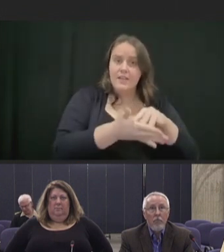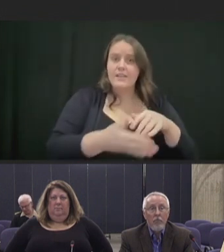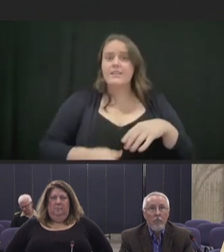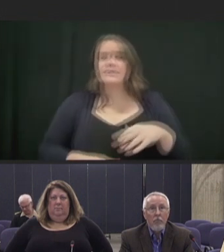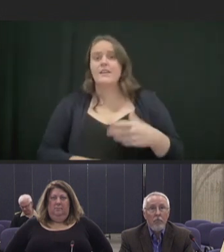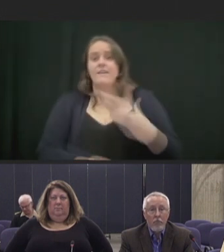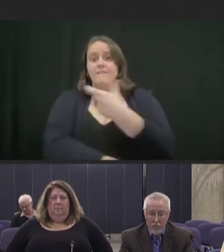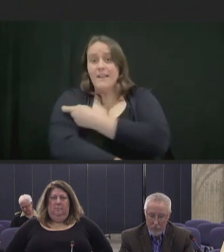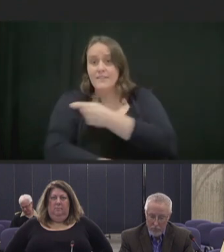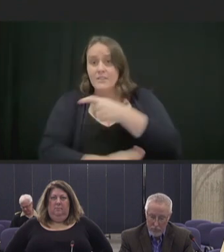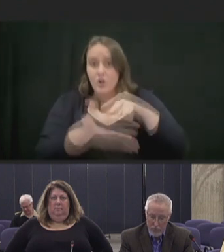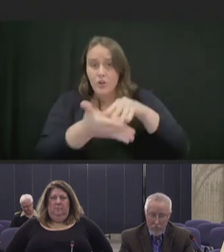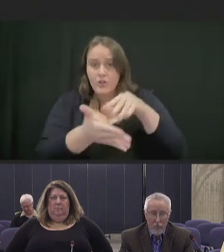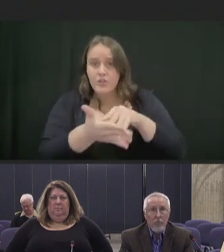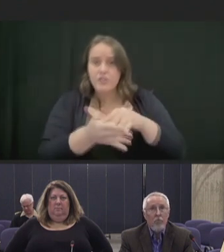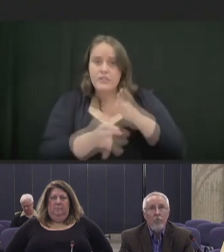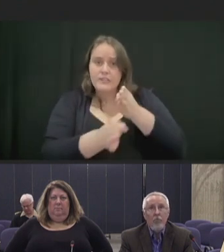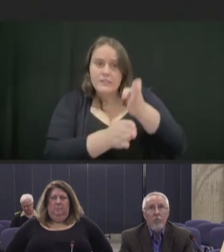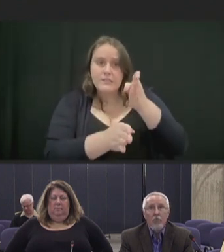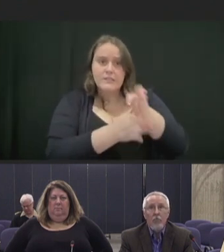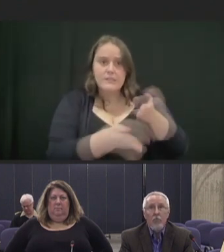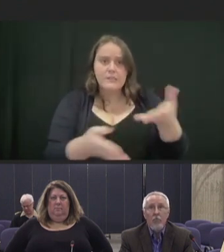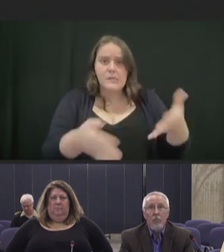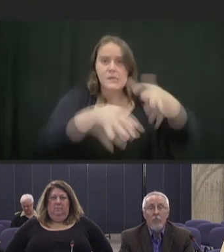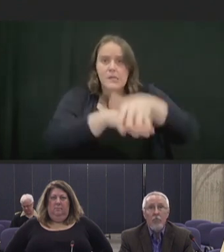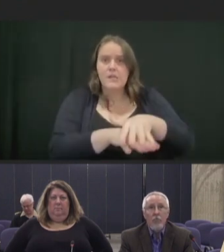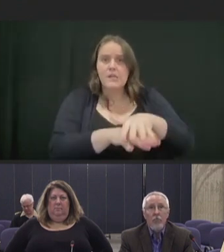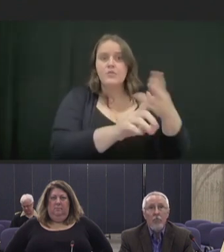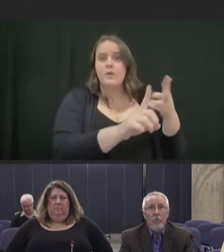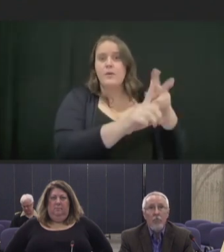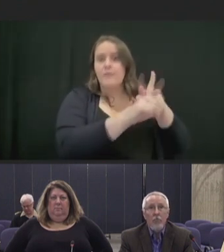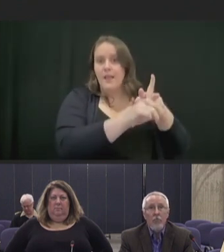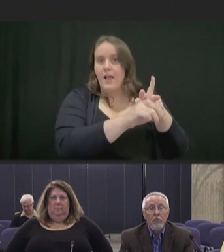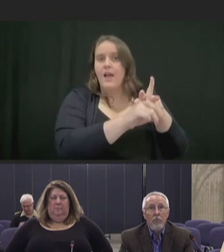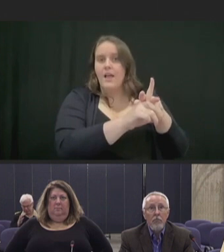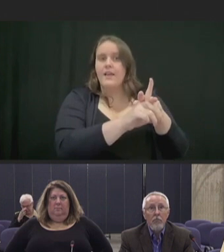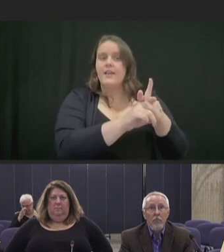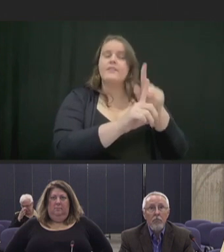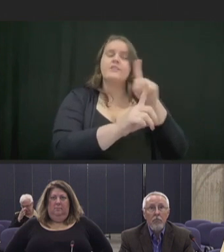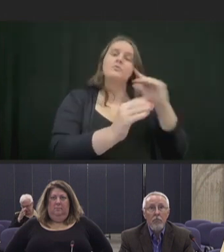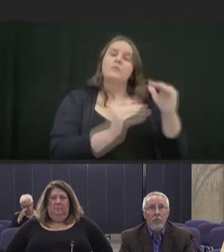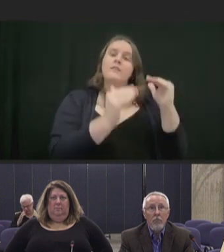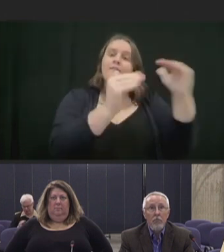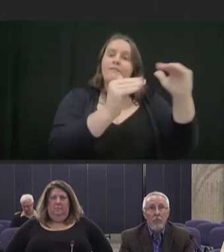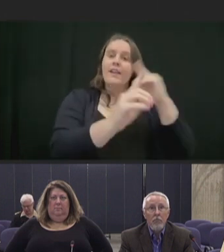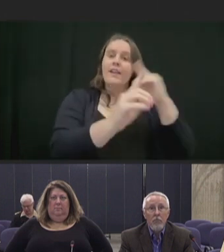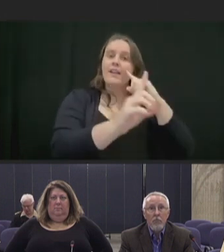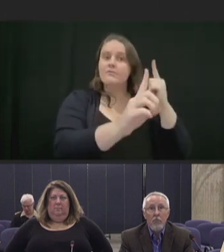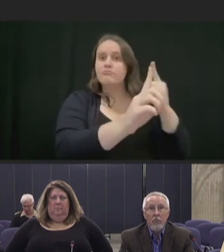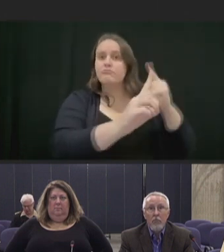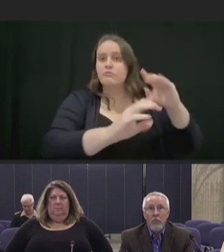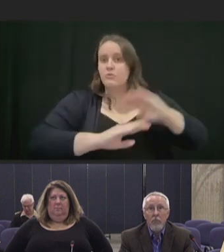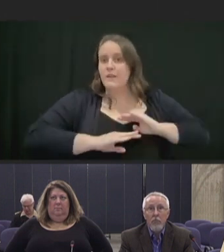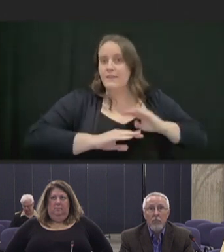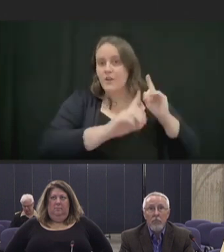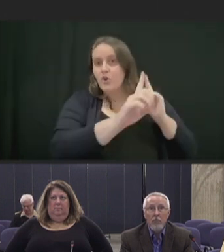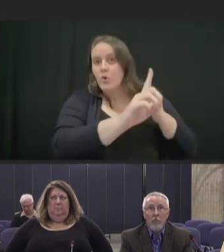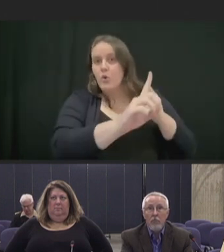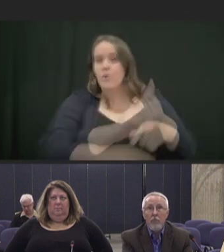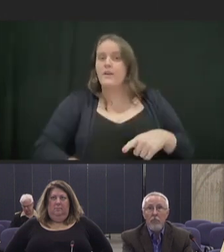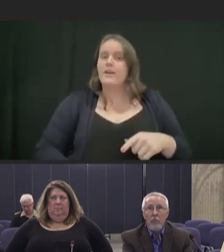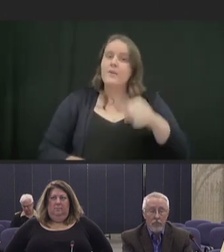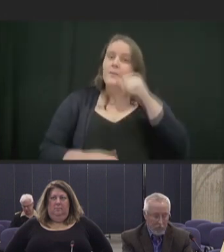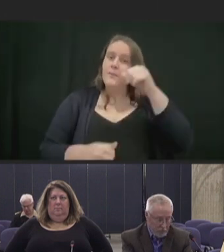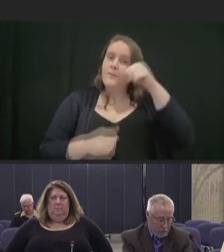leading technology to advance our mission. I also noted that earlier or yesterday in your agenda, you were focused on